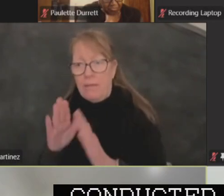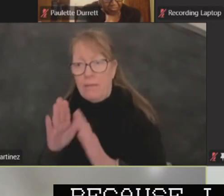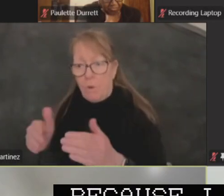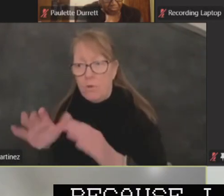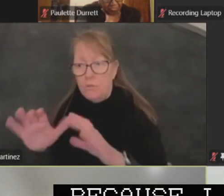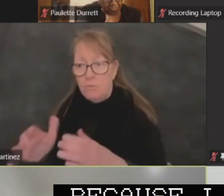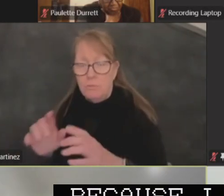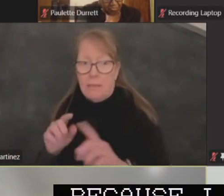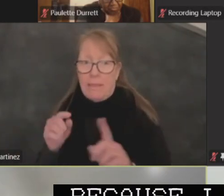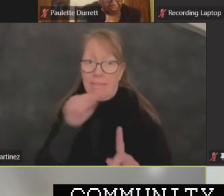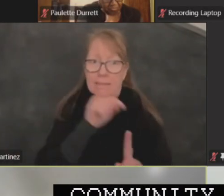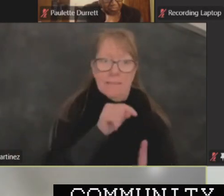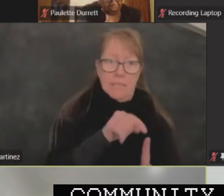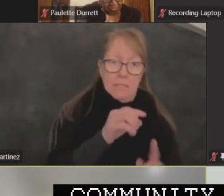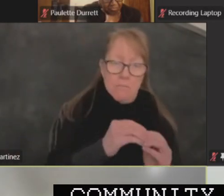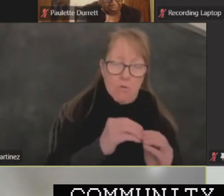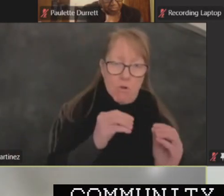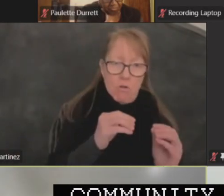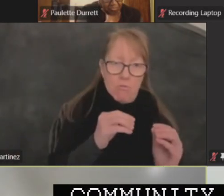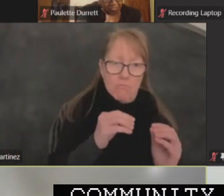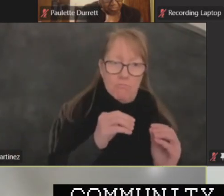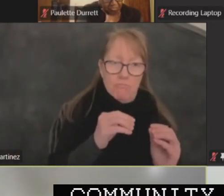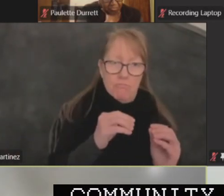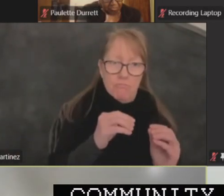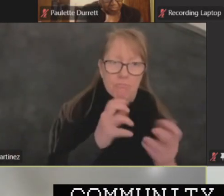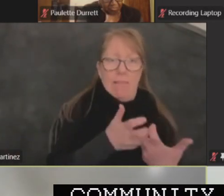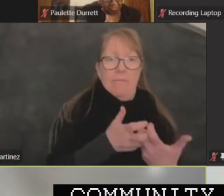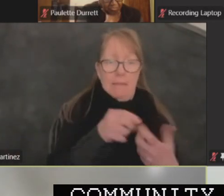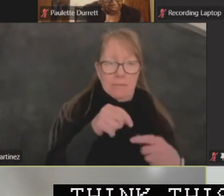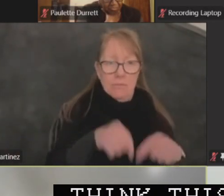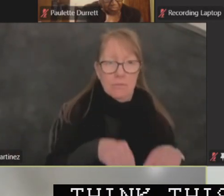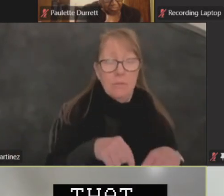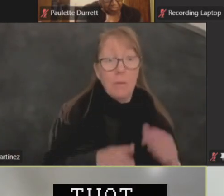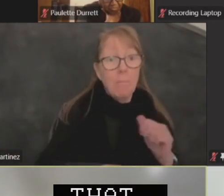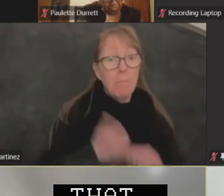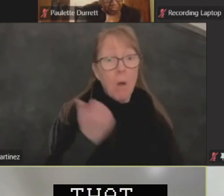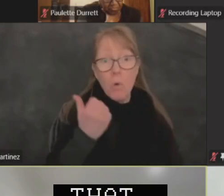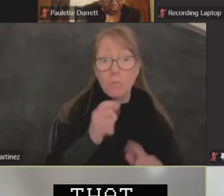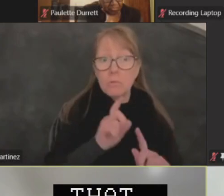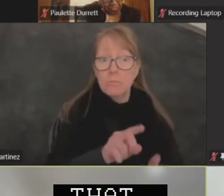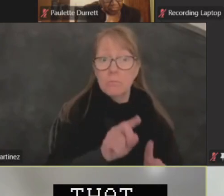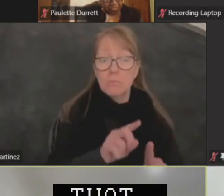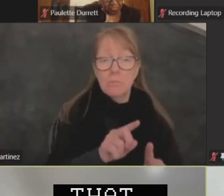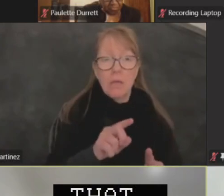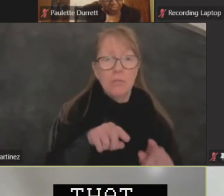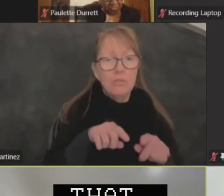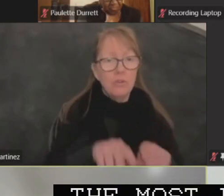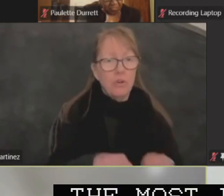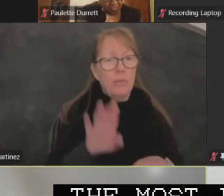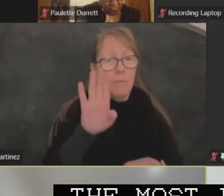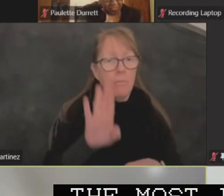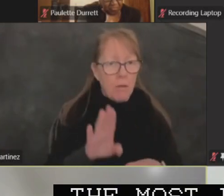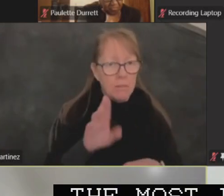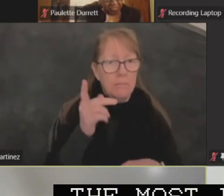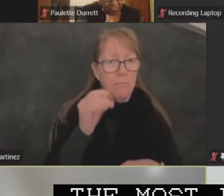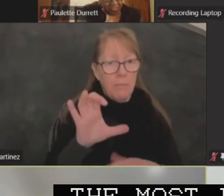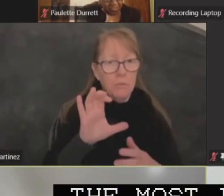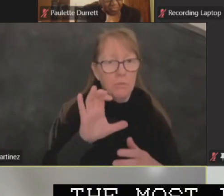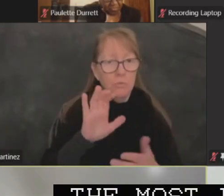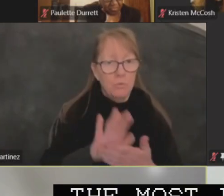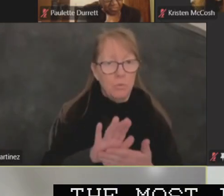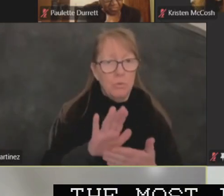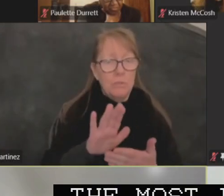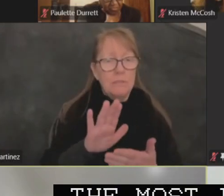So the most that I've attended are during the Boston Public Schools capital planning focus groups. So